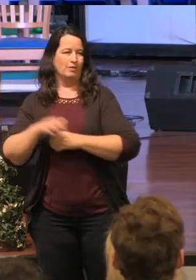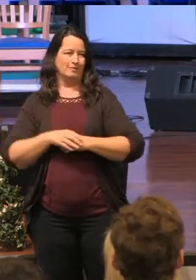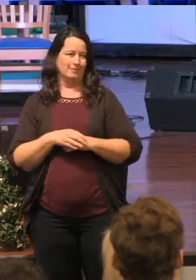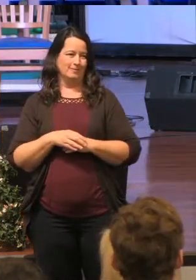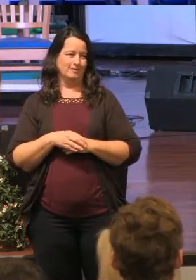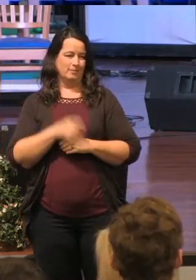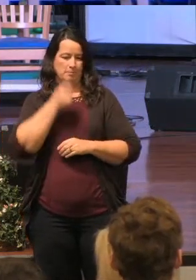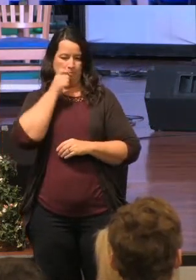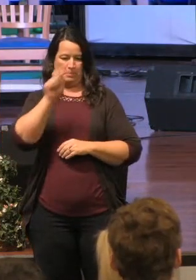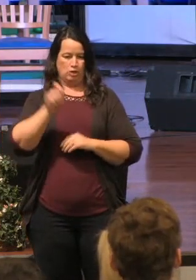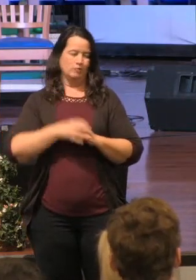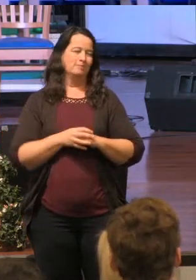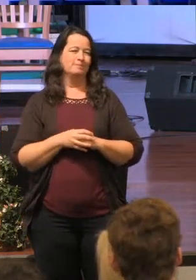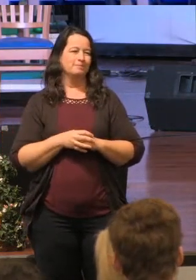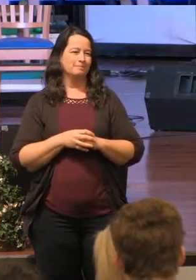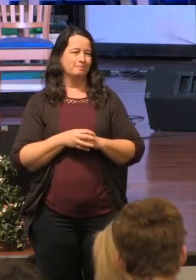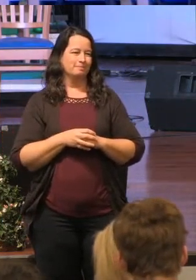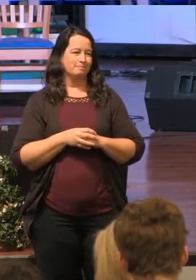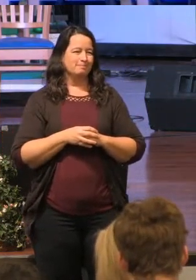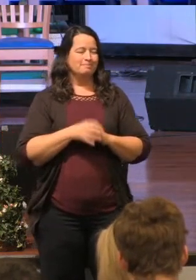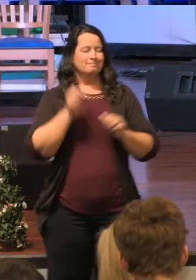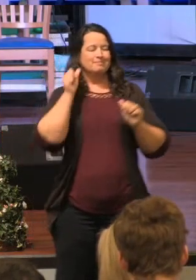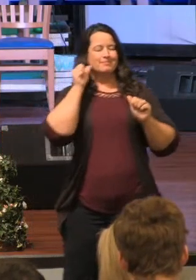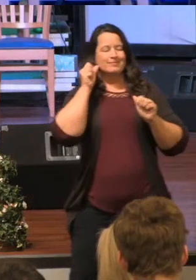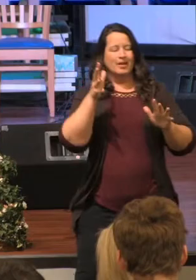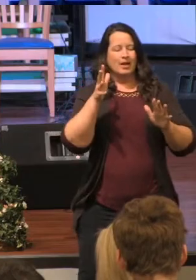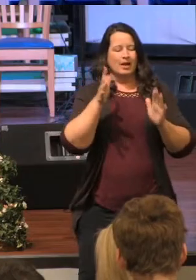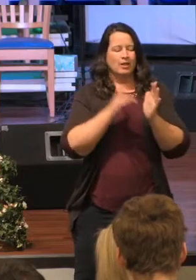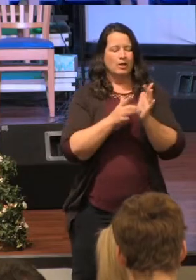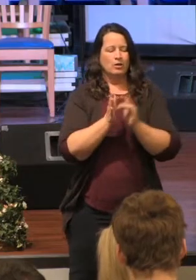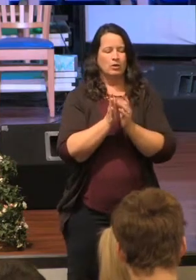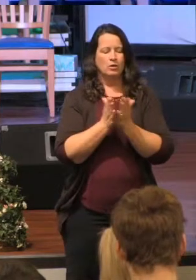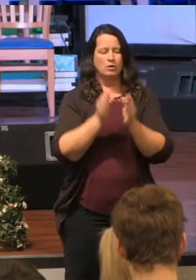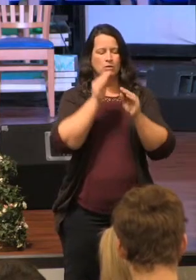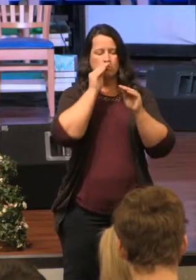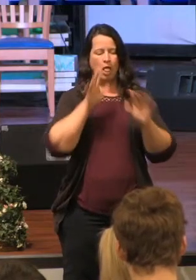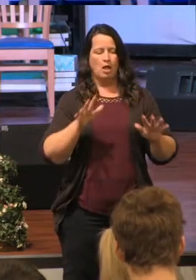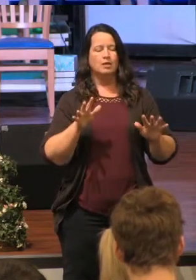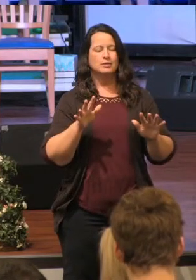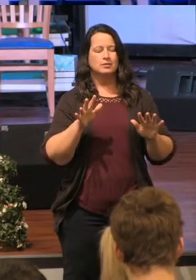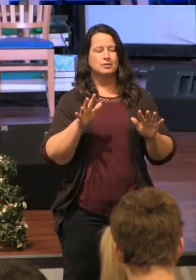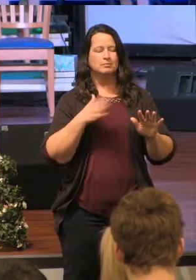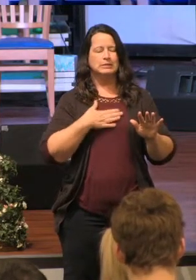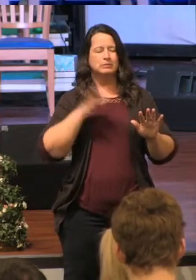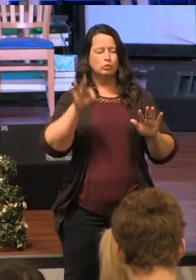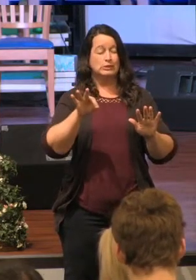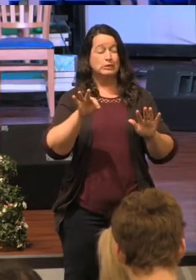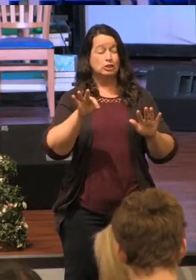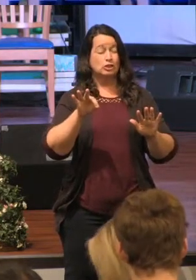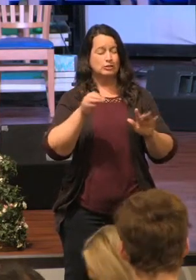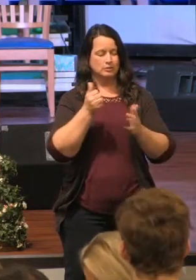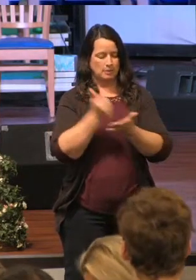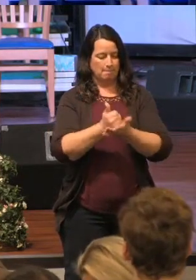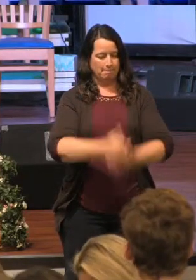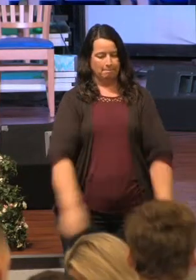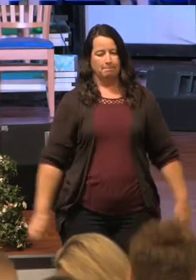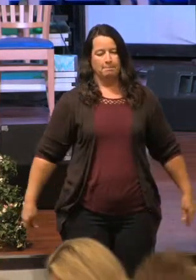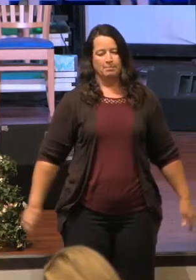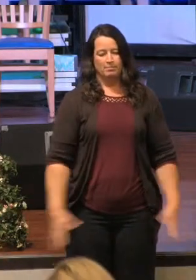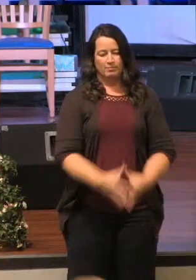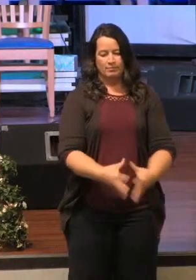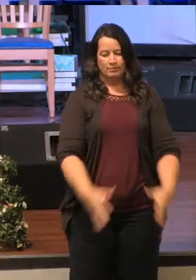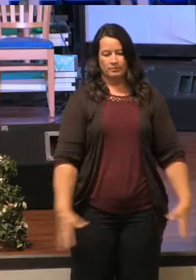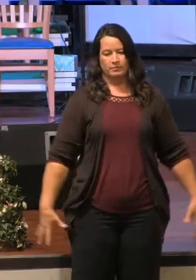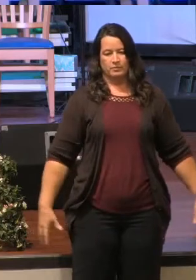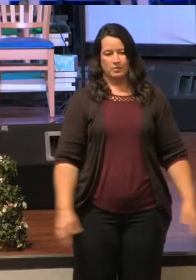holy. Oh, Father, thank you for your word. Bless it. And Lord, may it preach today for your glory in Jesus' name. Amen. You may be seated, dear ones.